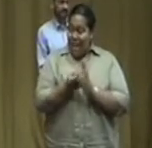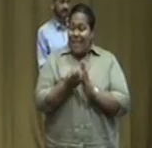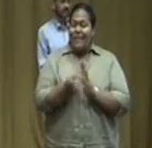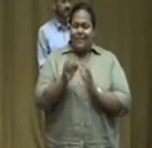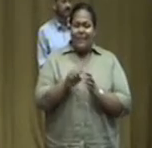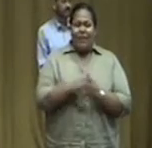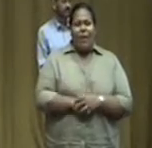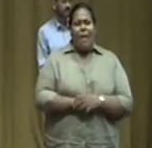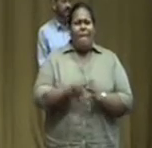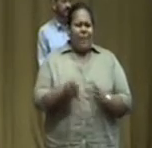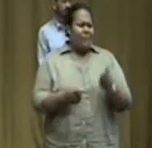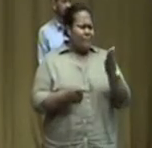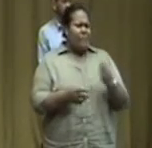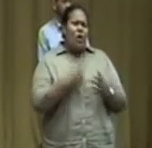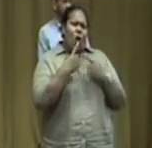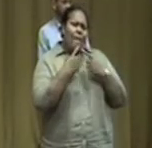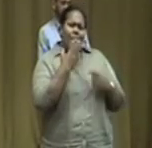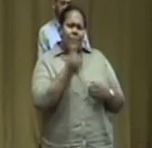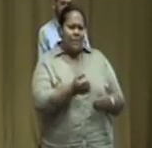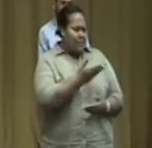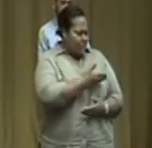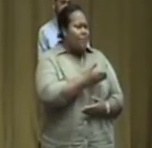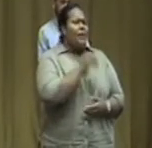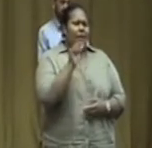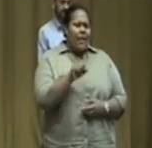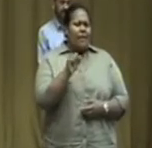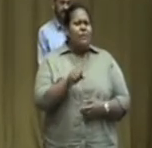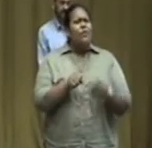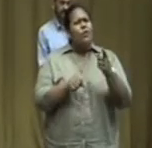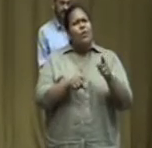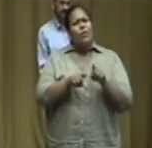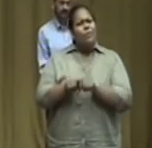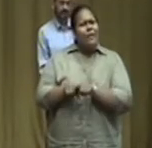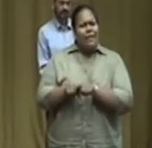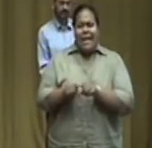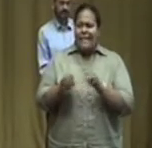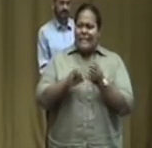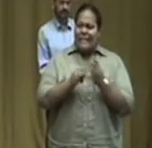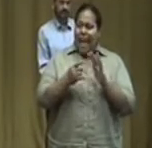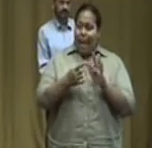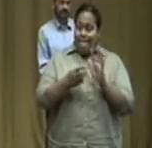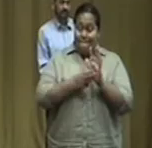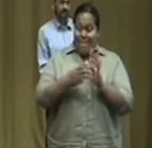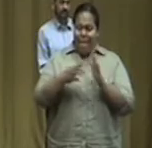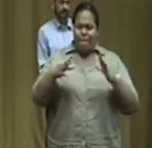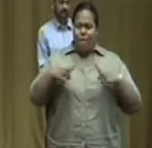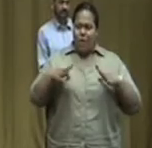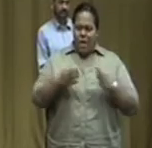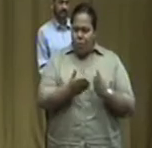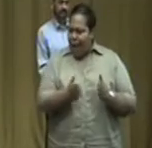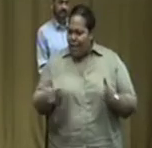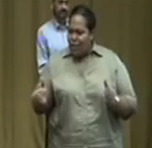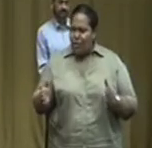Absolutely, and what you're referring to is in fact the semi-free range learning. Because one of the things that's